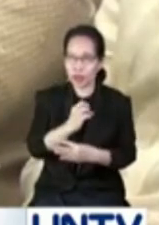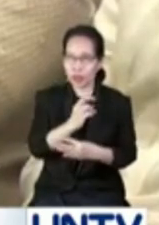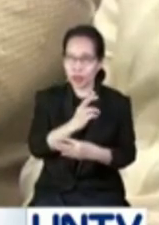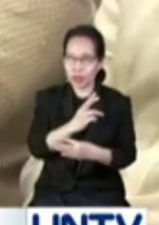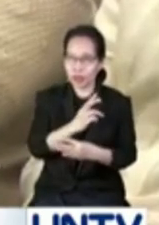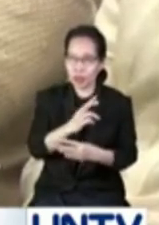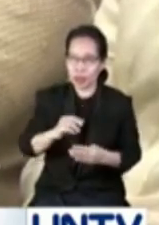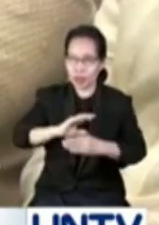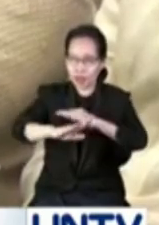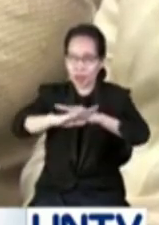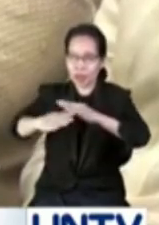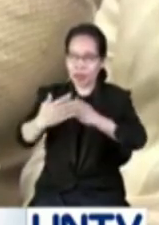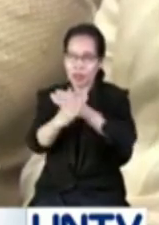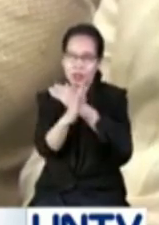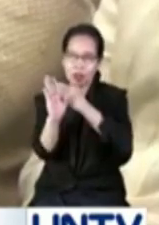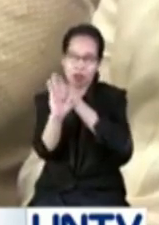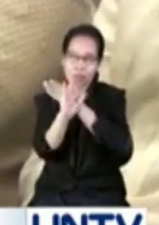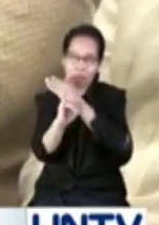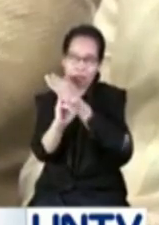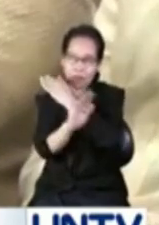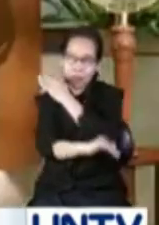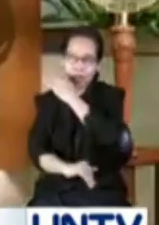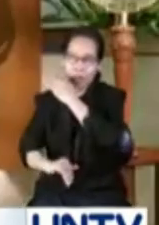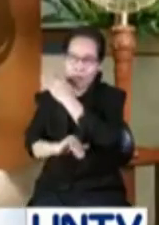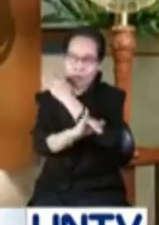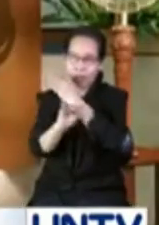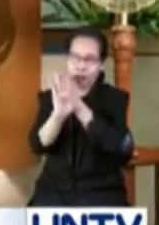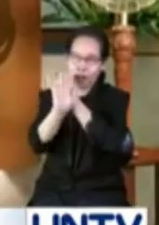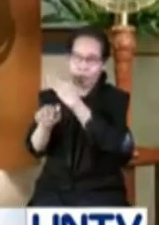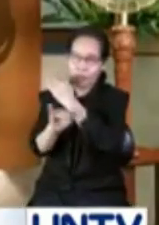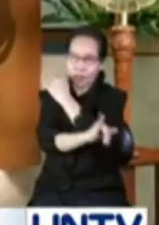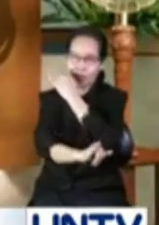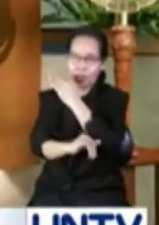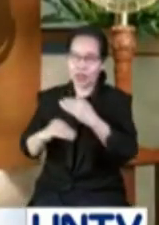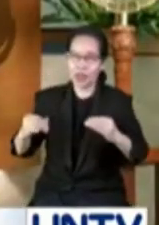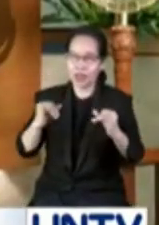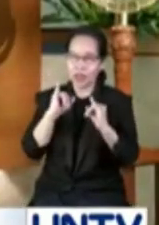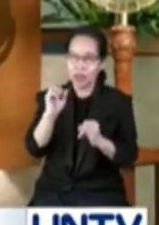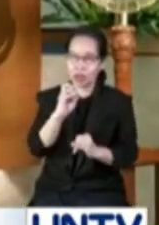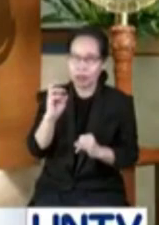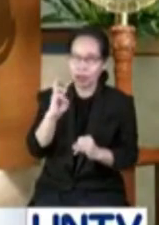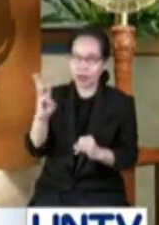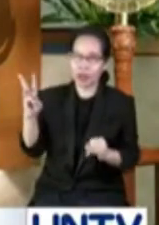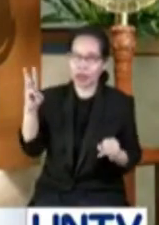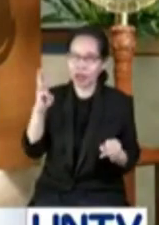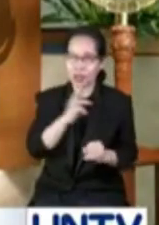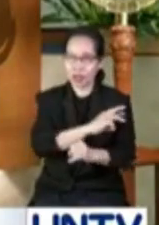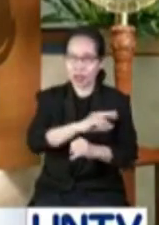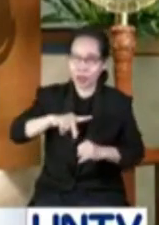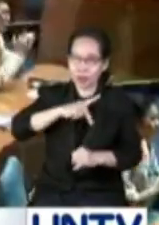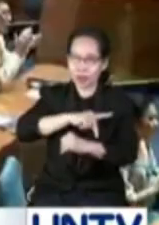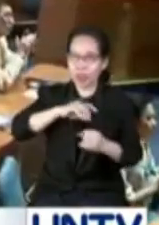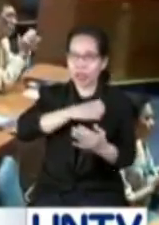and reintegration of our returning OFWs into the Philippine economy.